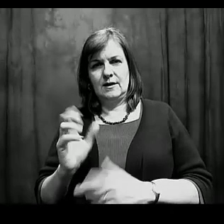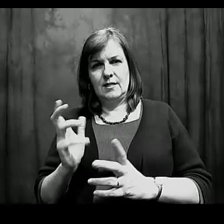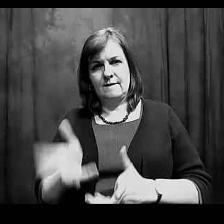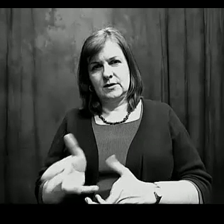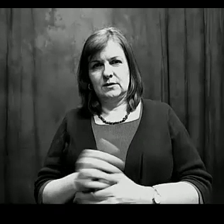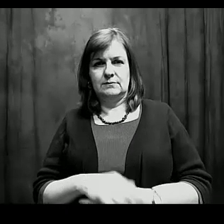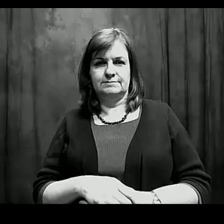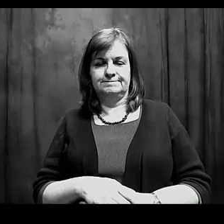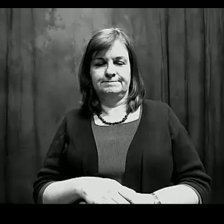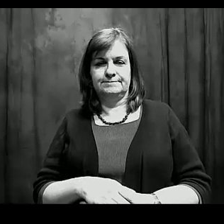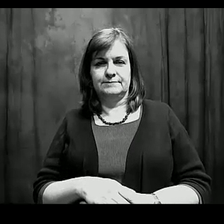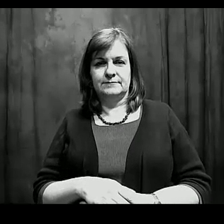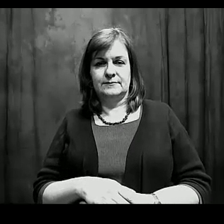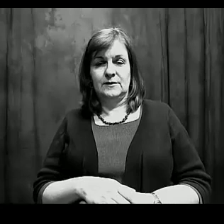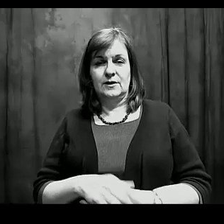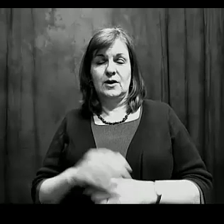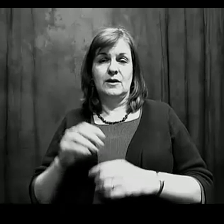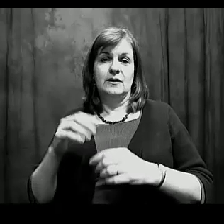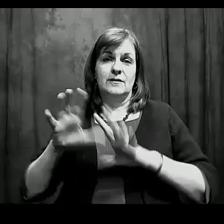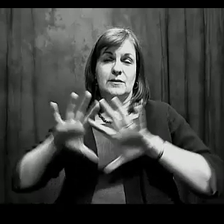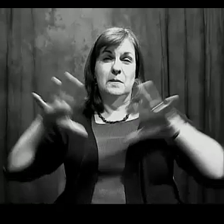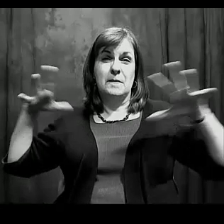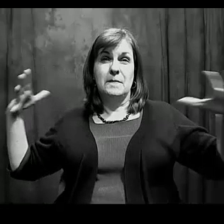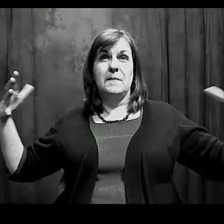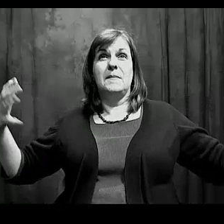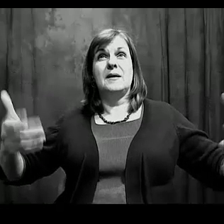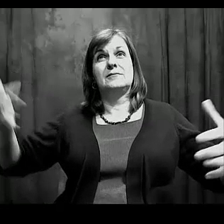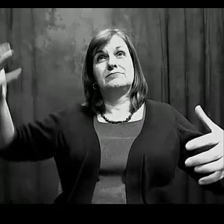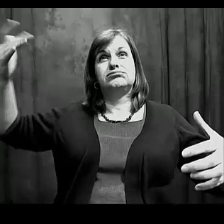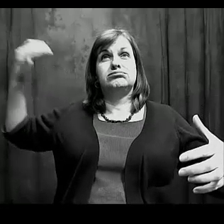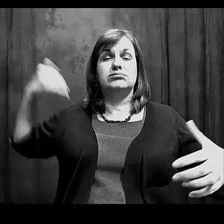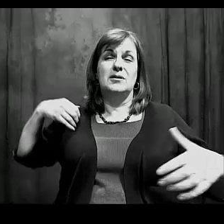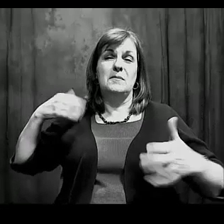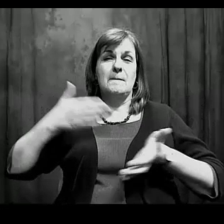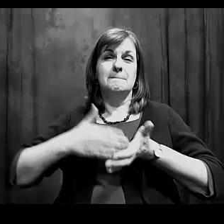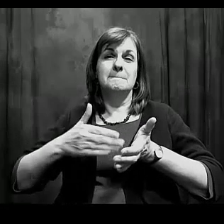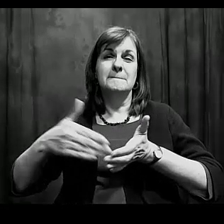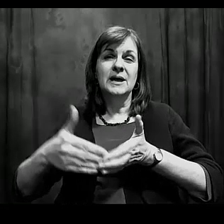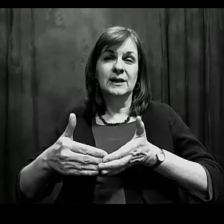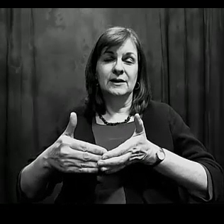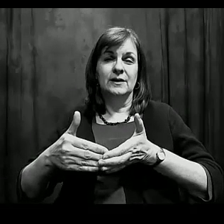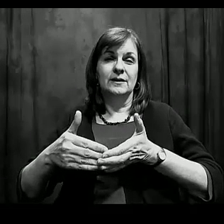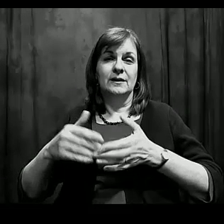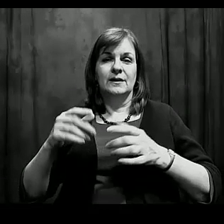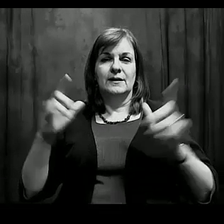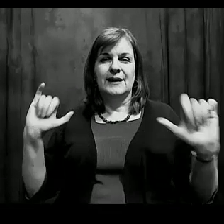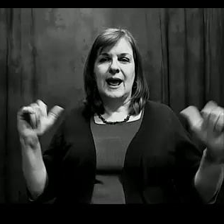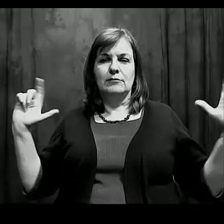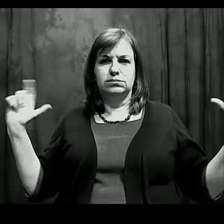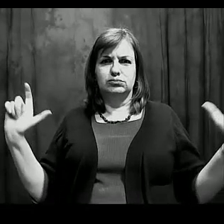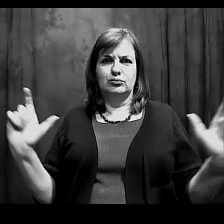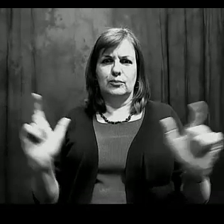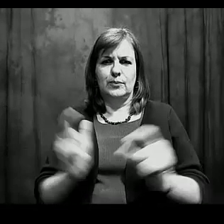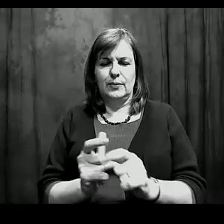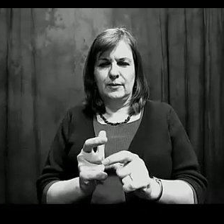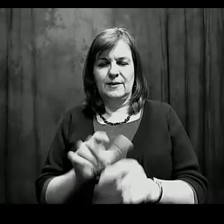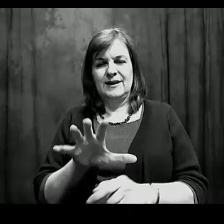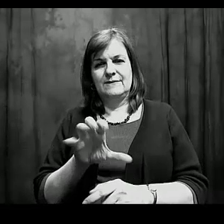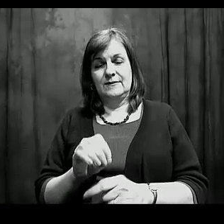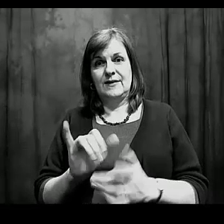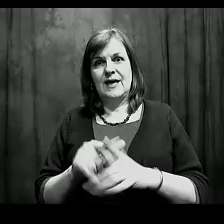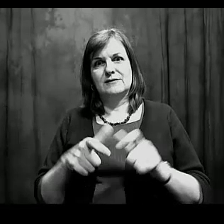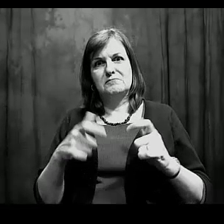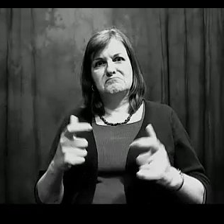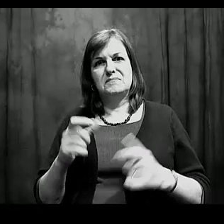chickens in Illinois. So a population that went from numbers on the order of millions to 50, that's a